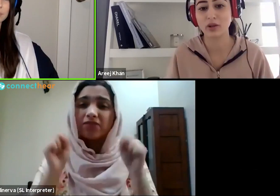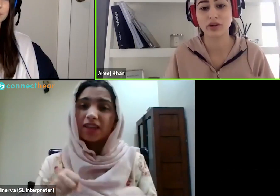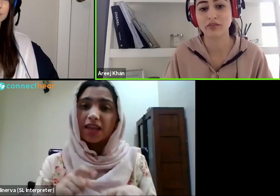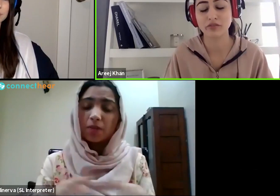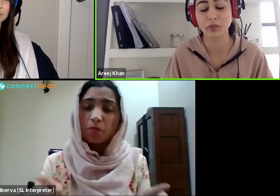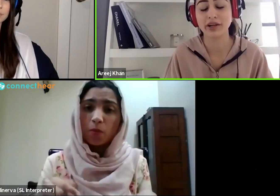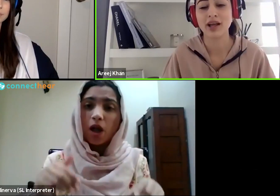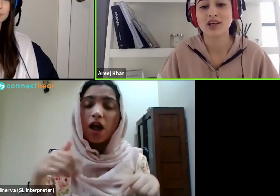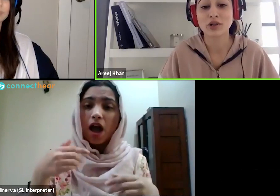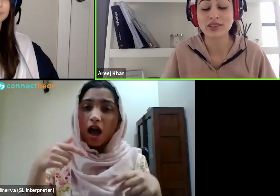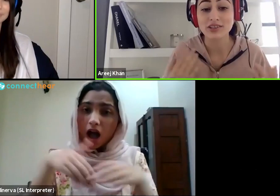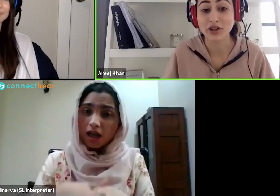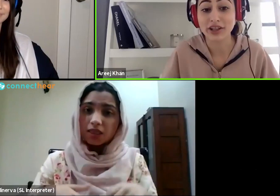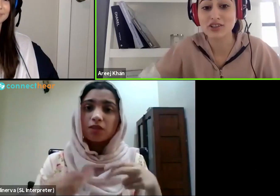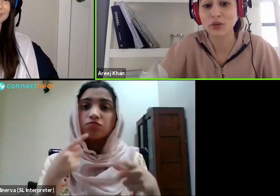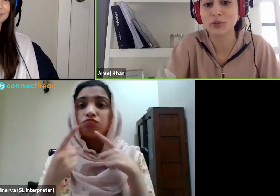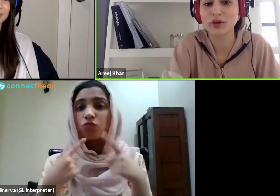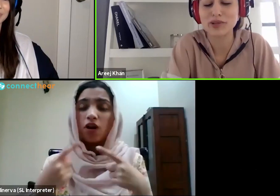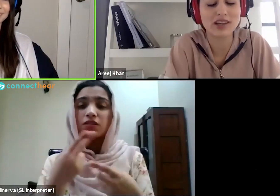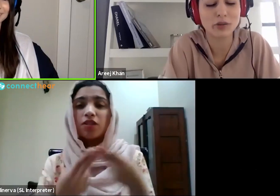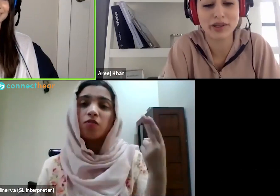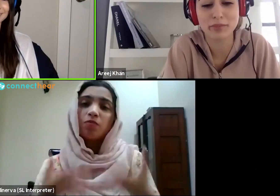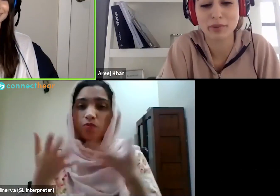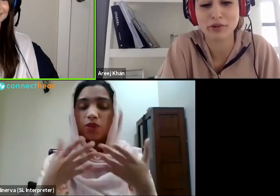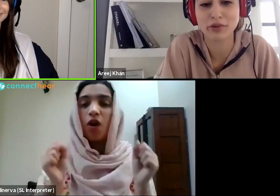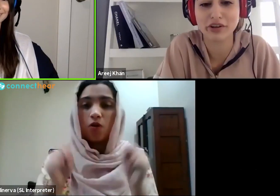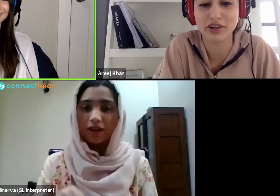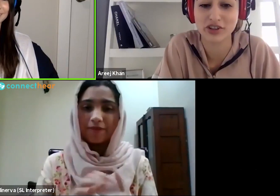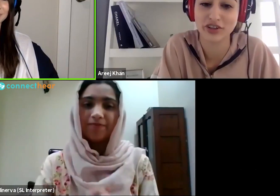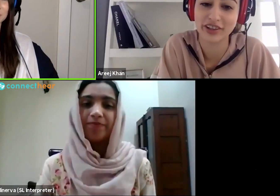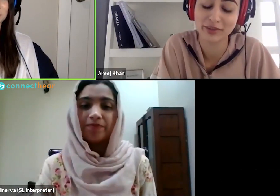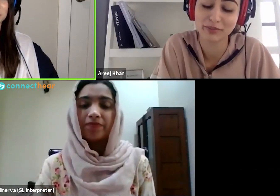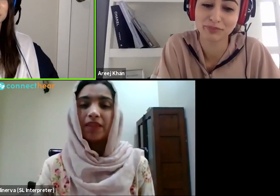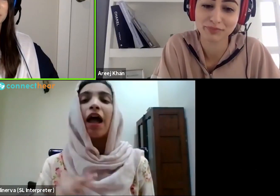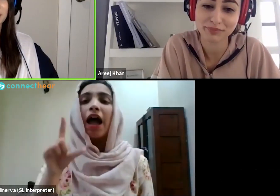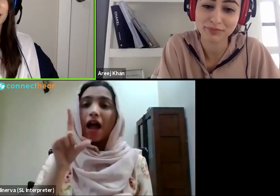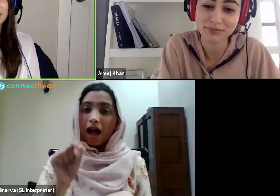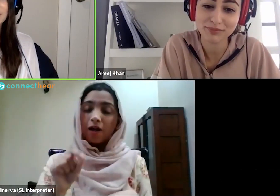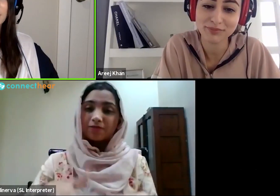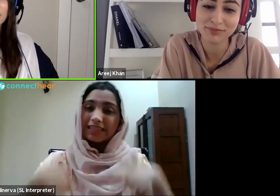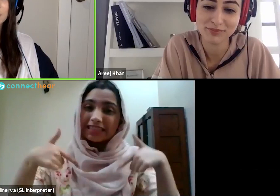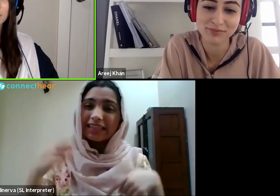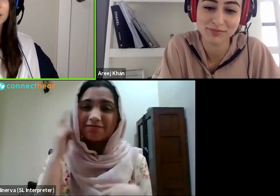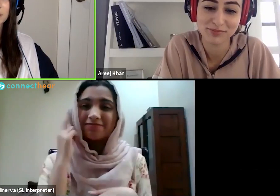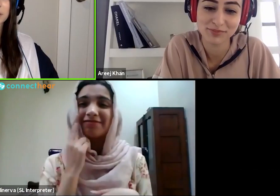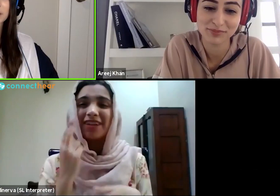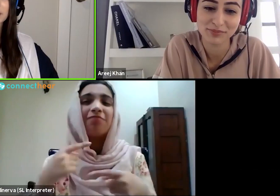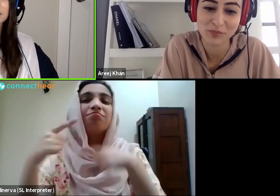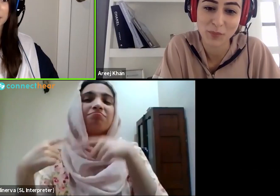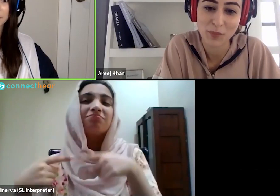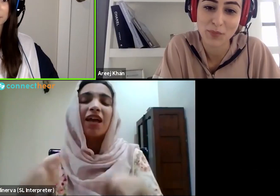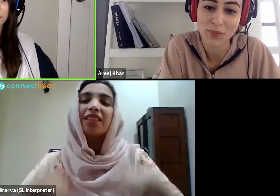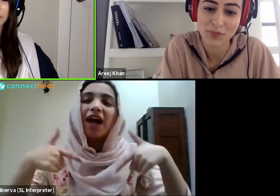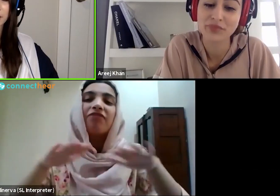benefit anyone and everyone. So let's get started. So please tell me a bit about your hearing loss journey. All right, so I was born